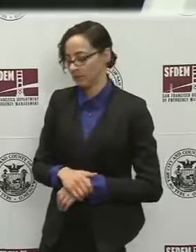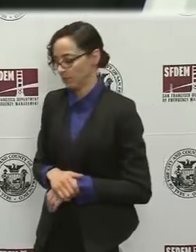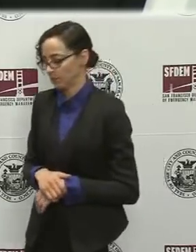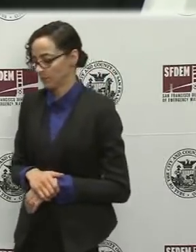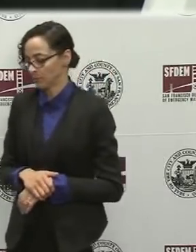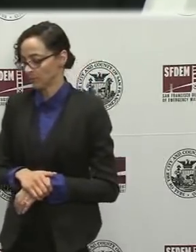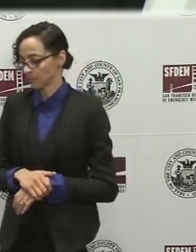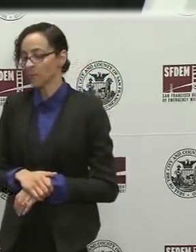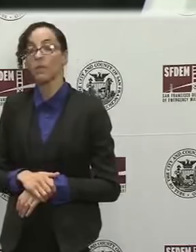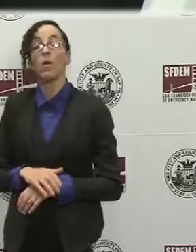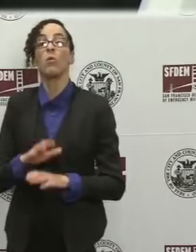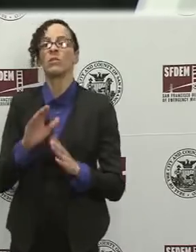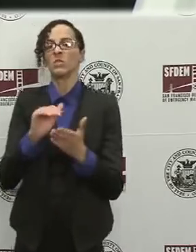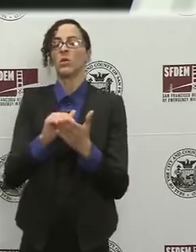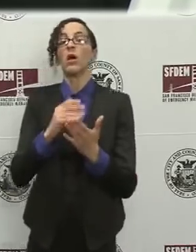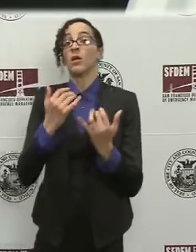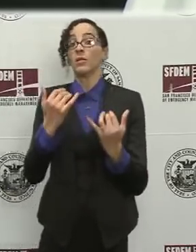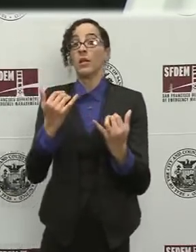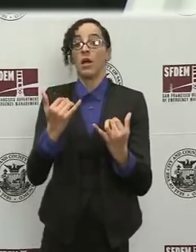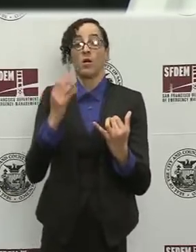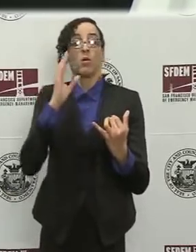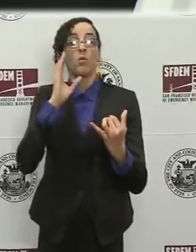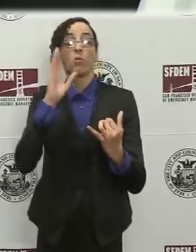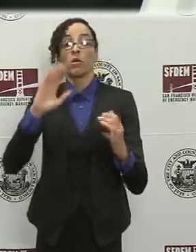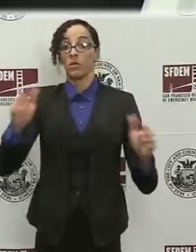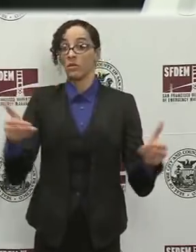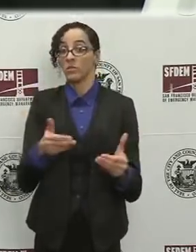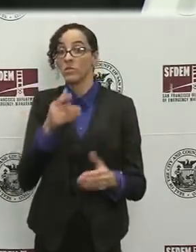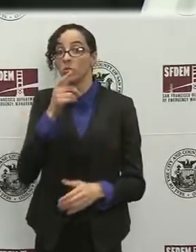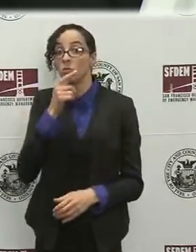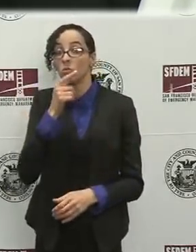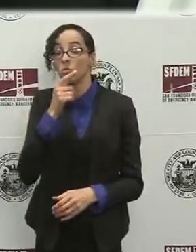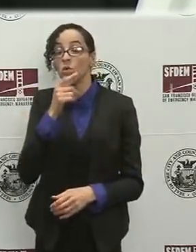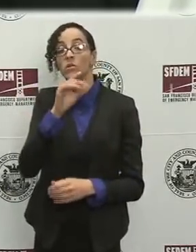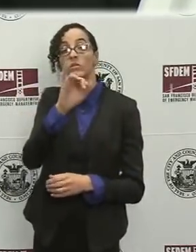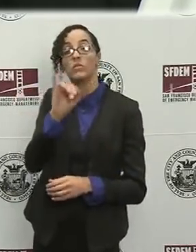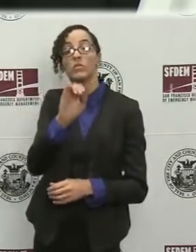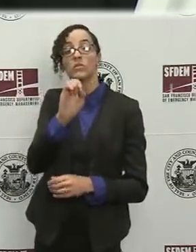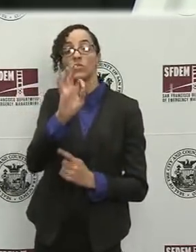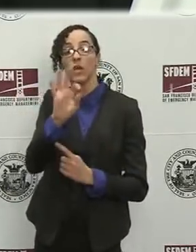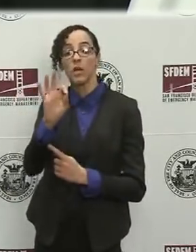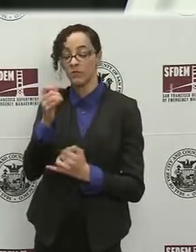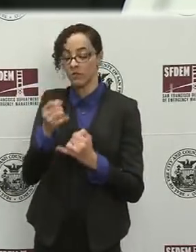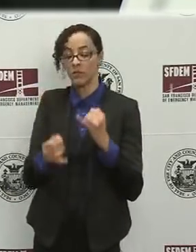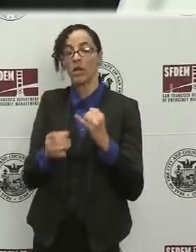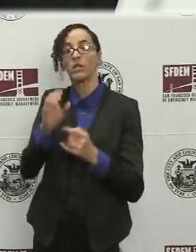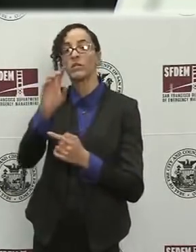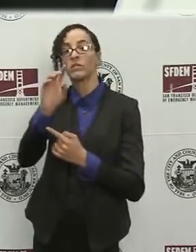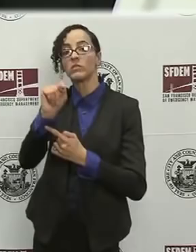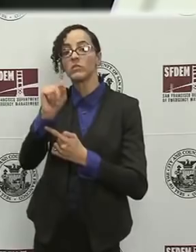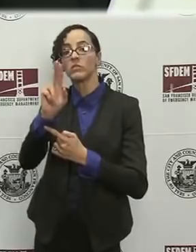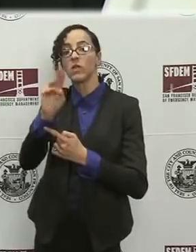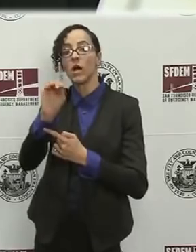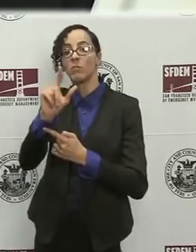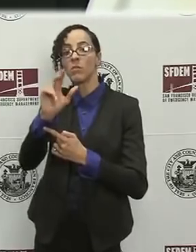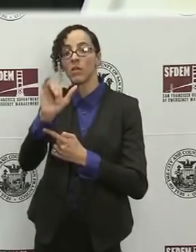I'm now going to introduce Jeff Tomlin, who's the director of MTA.